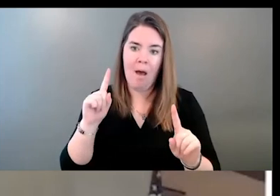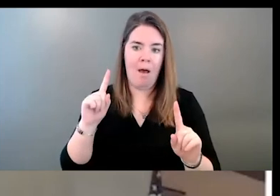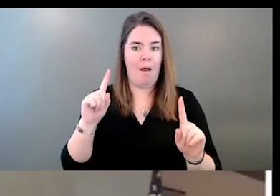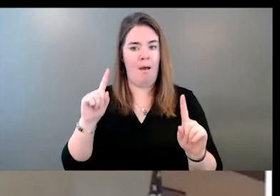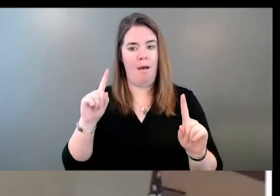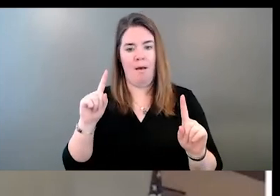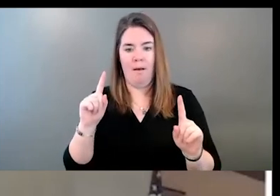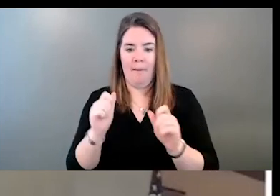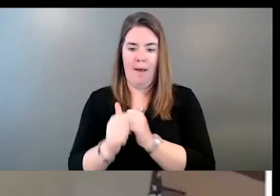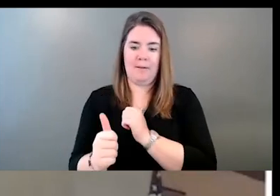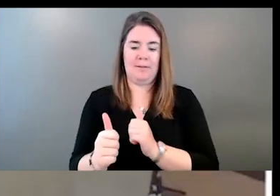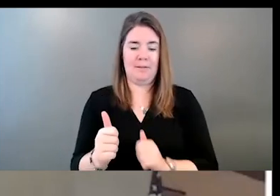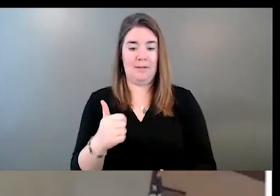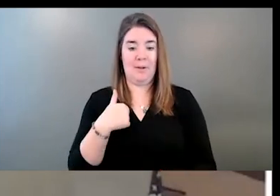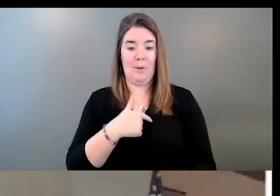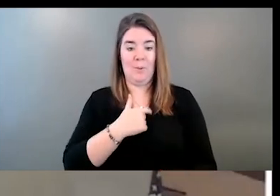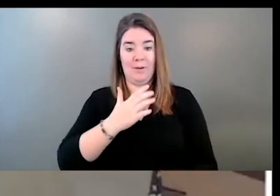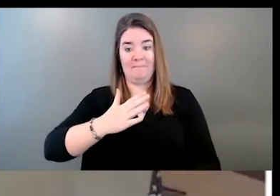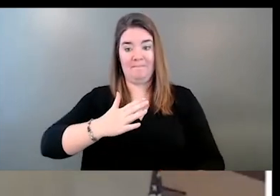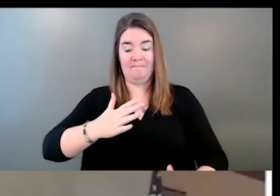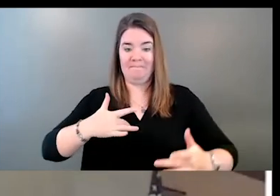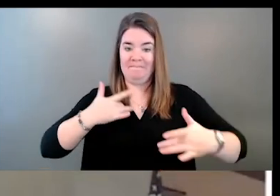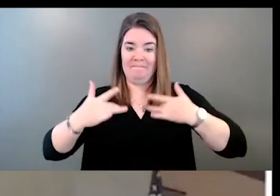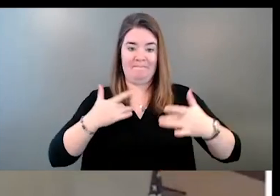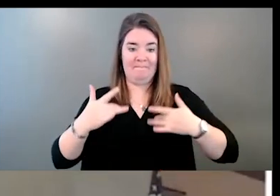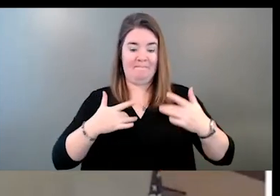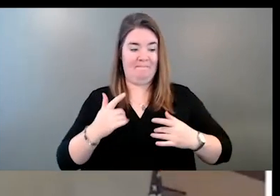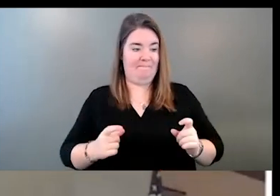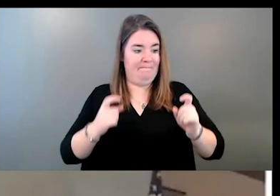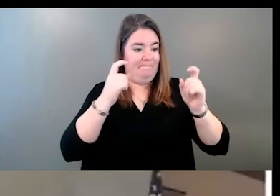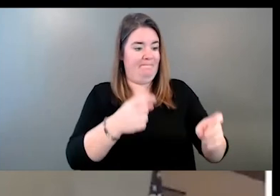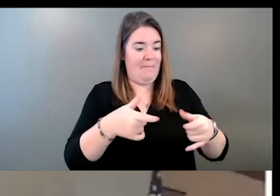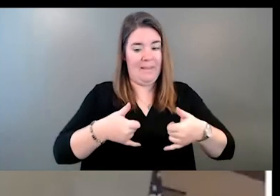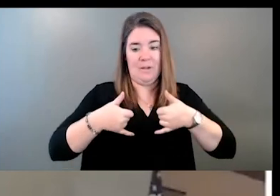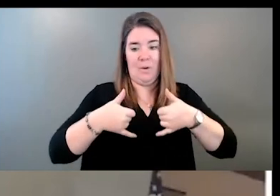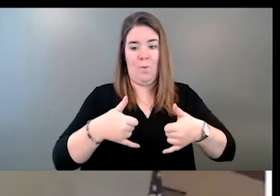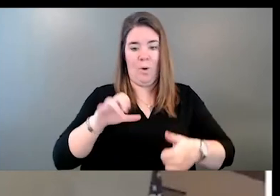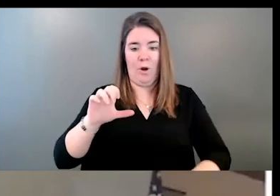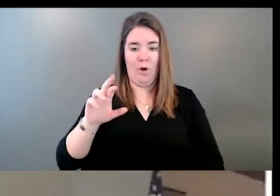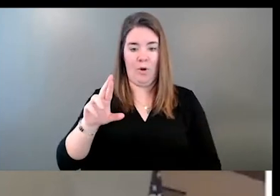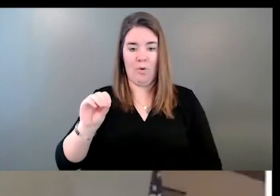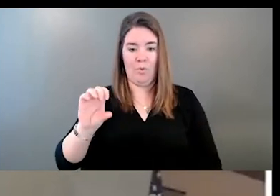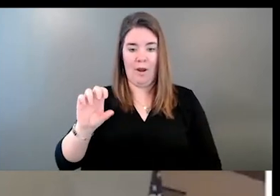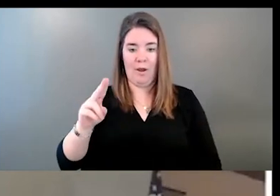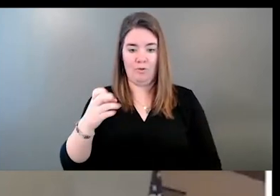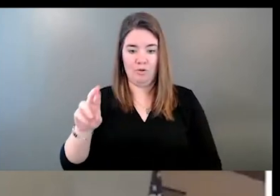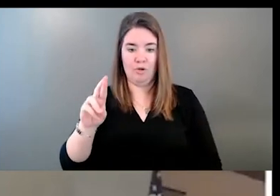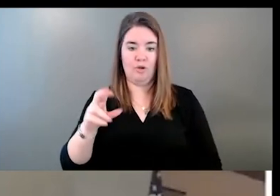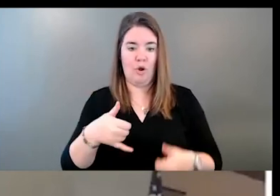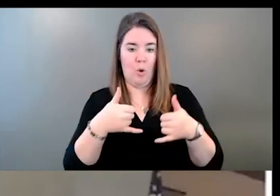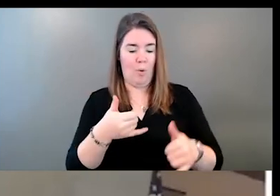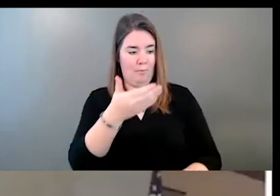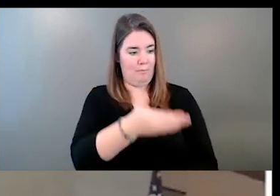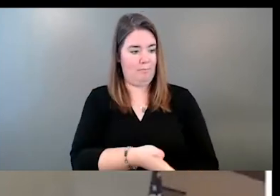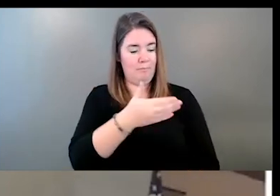so pleased to present the Croucher Family Award for Outstanding Leadership to Representative Cindy Abrams.